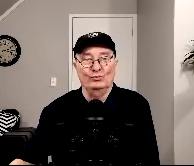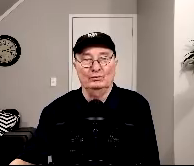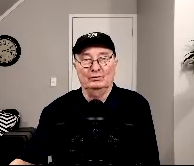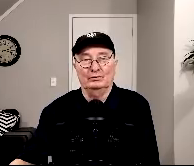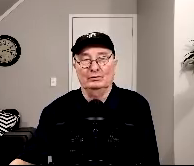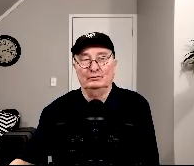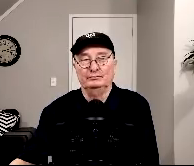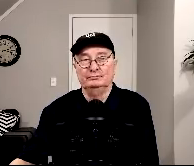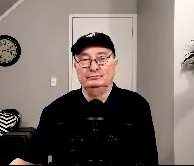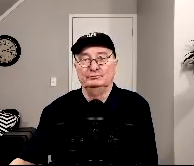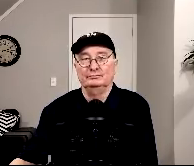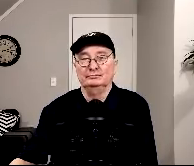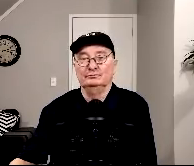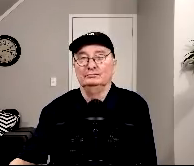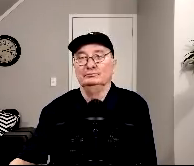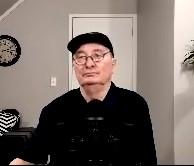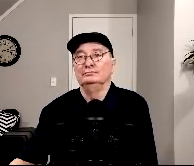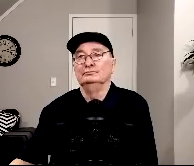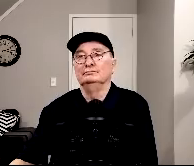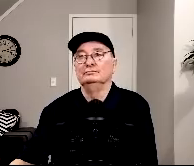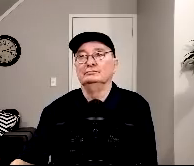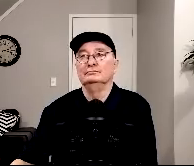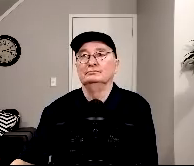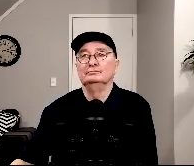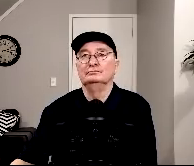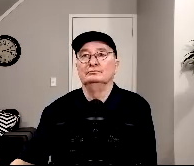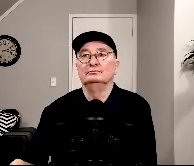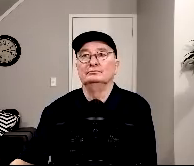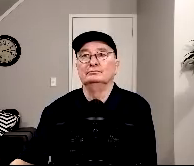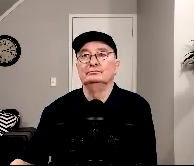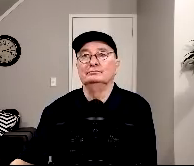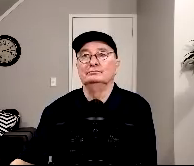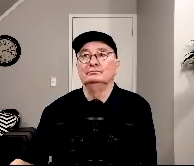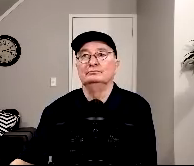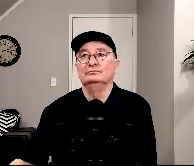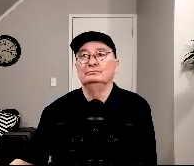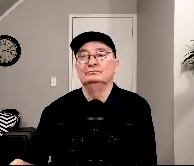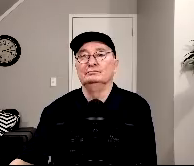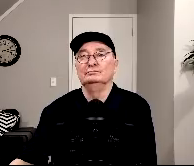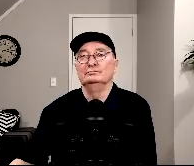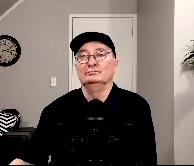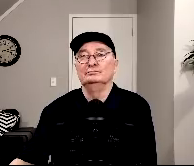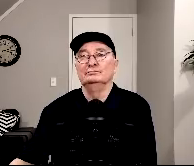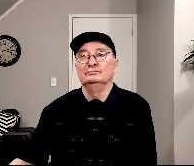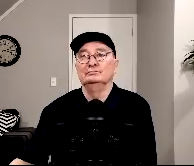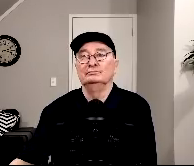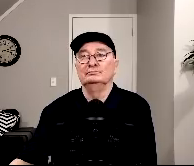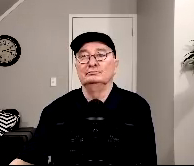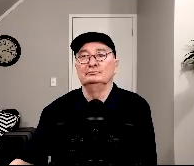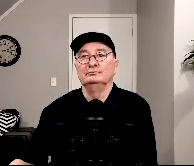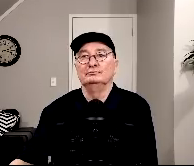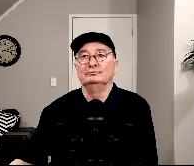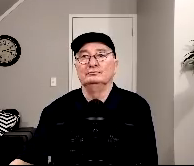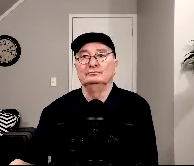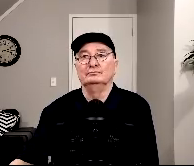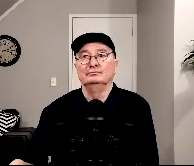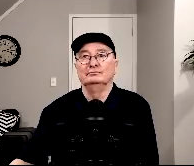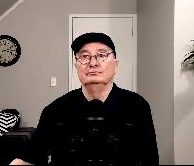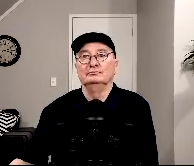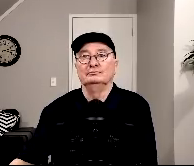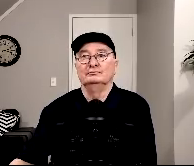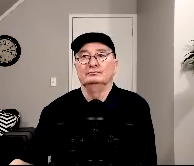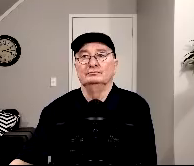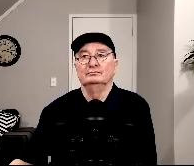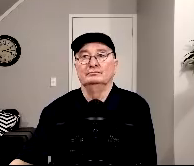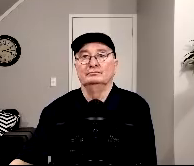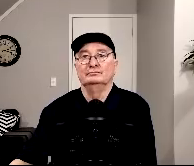school. Stand up for our minorities and also our indigenous people around the world and say it's not okay, we need to